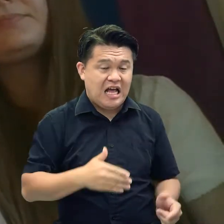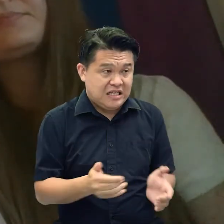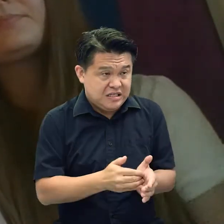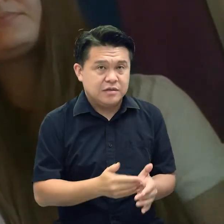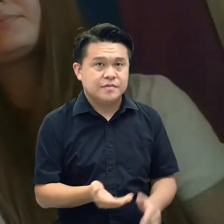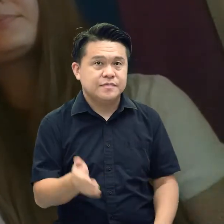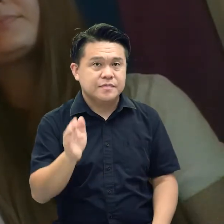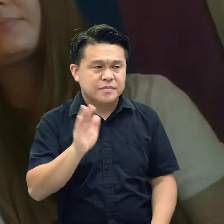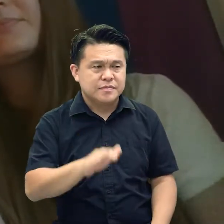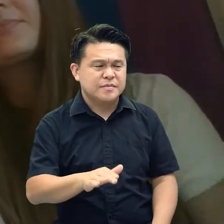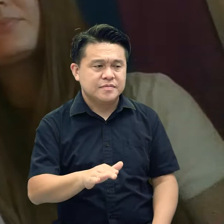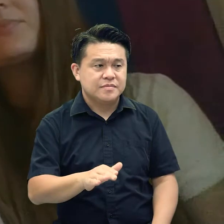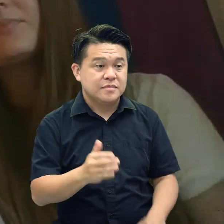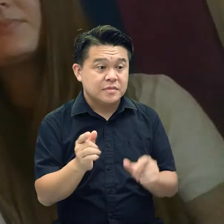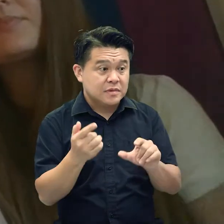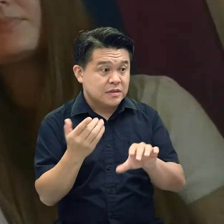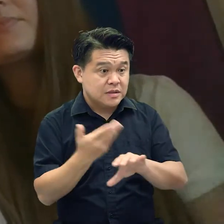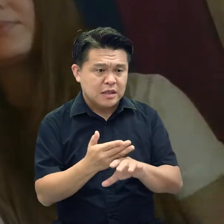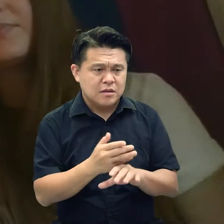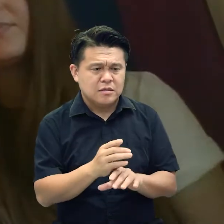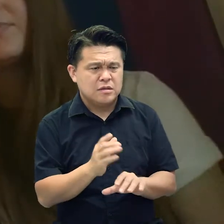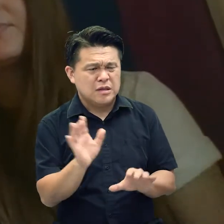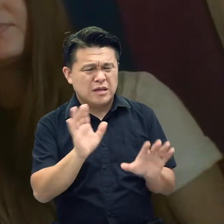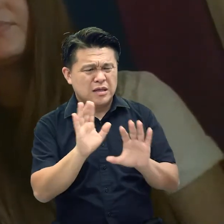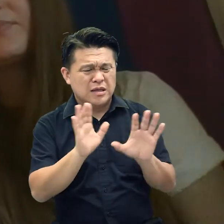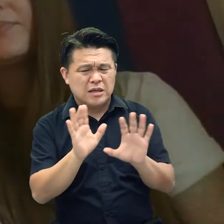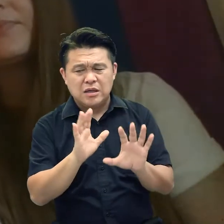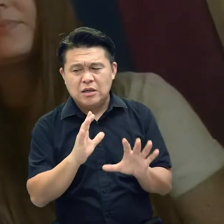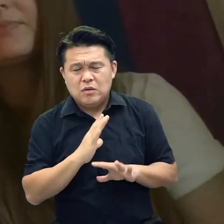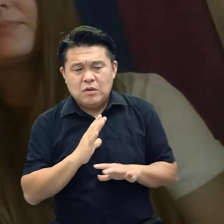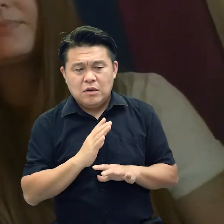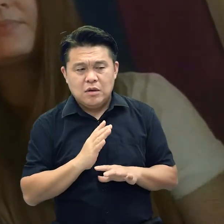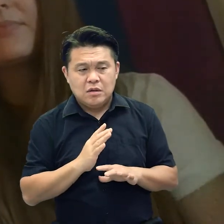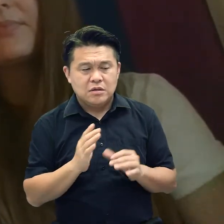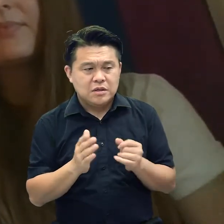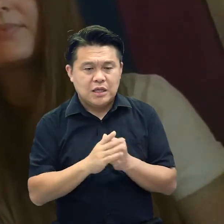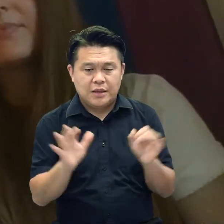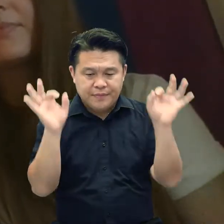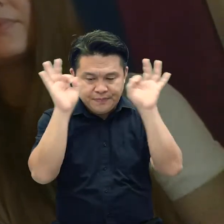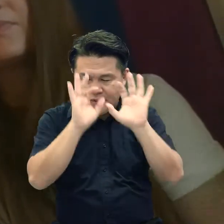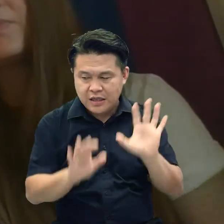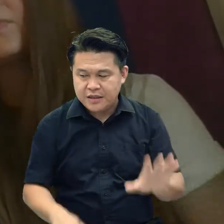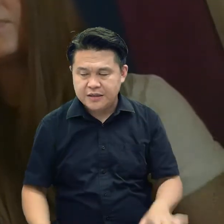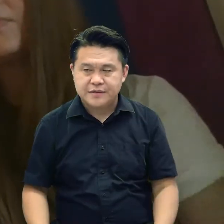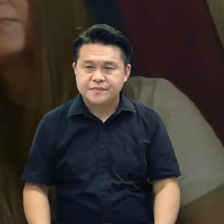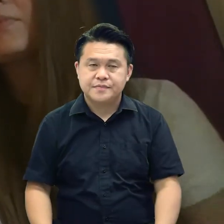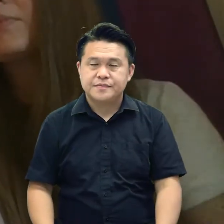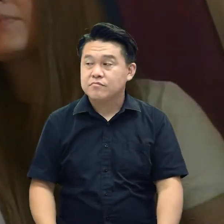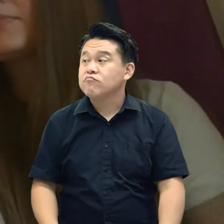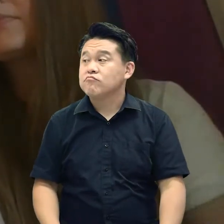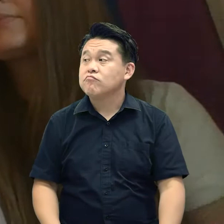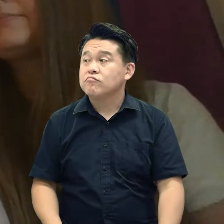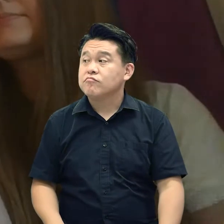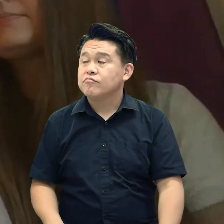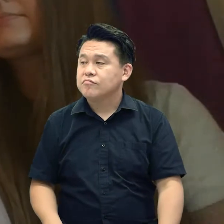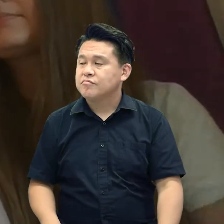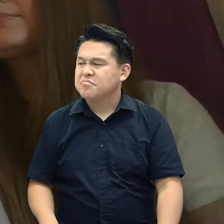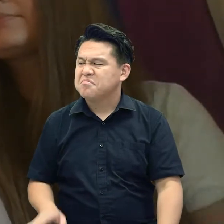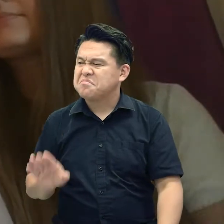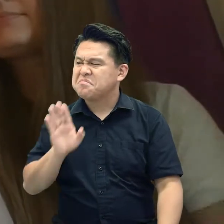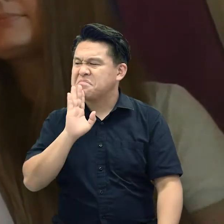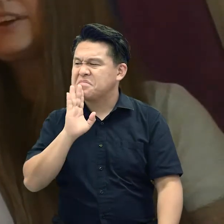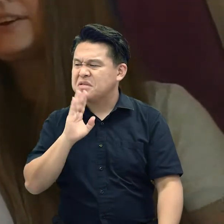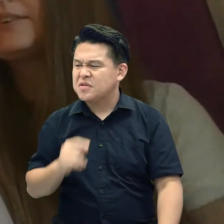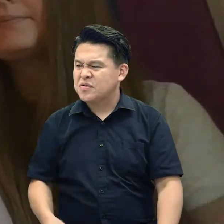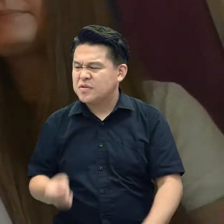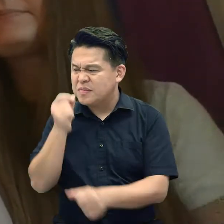plus in the whole world. I just knew maybe there is like gay or waria, which is trans women, but nothing more